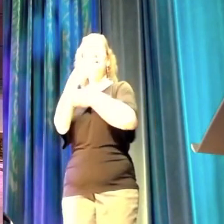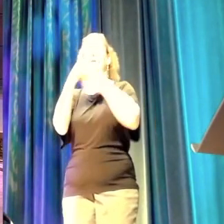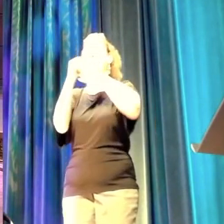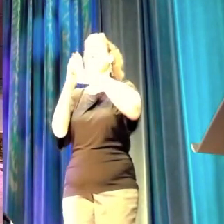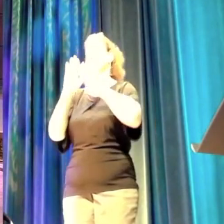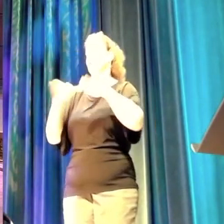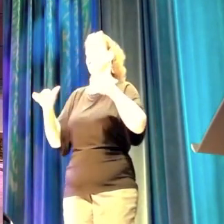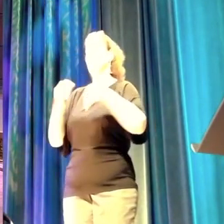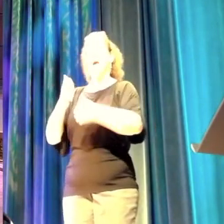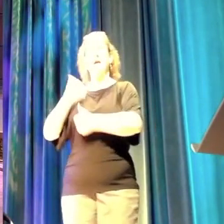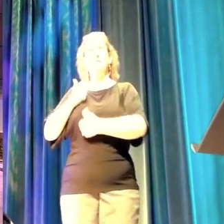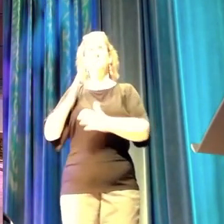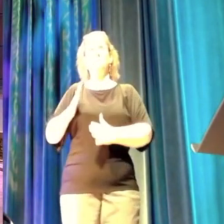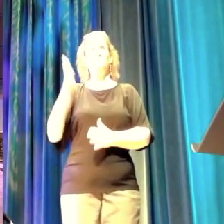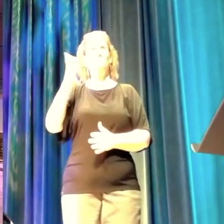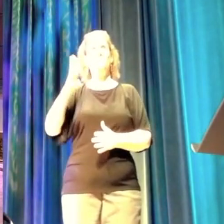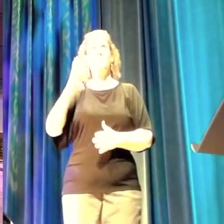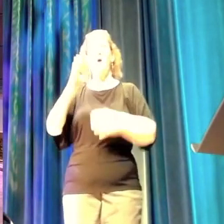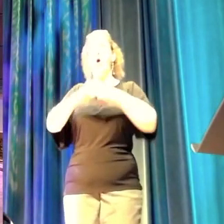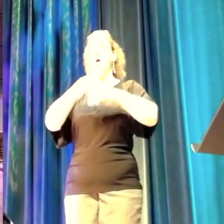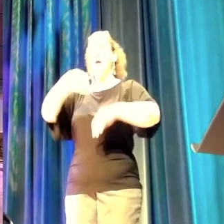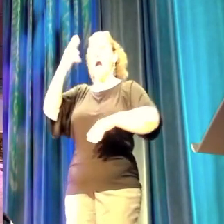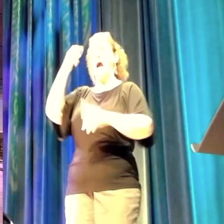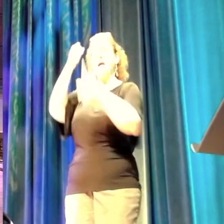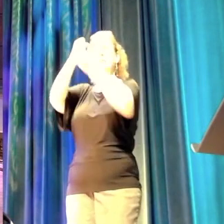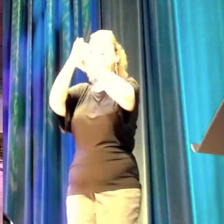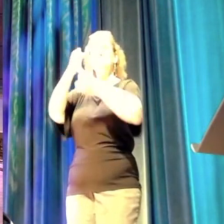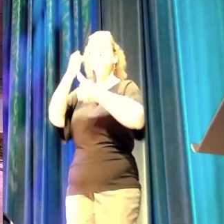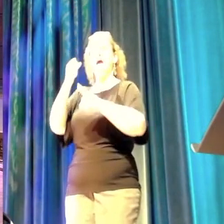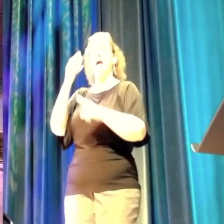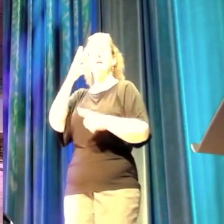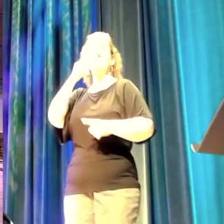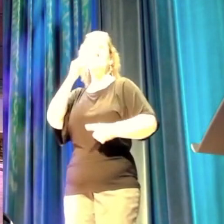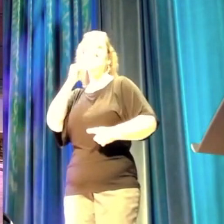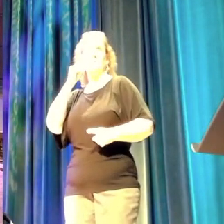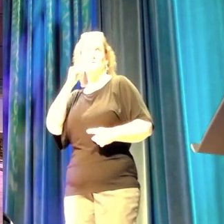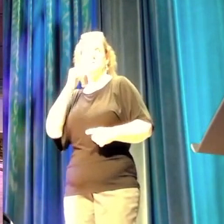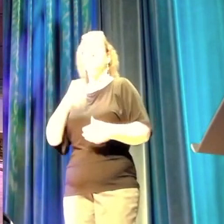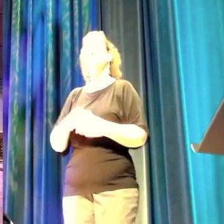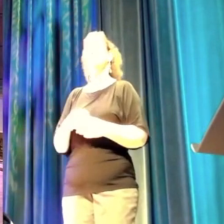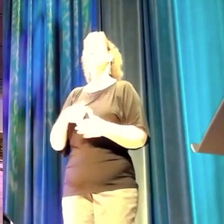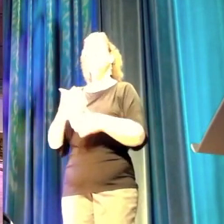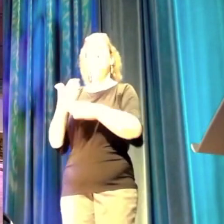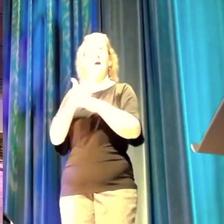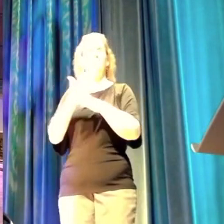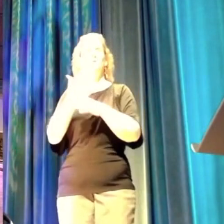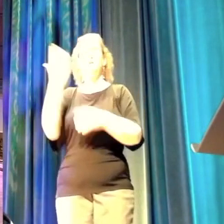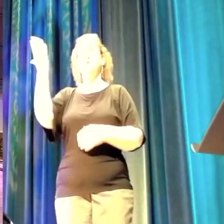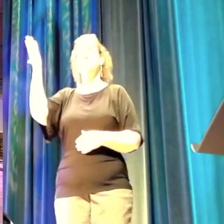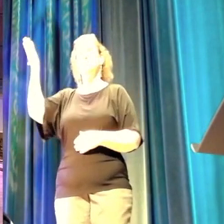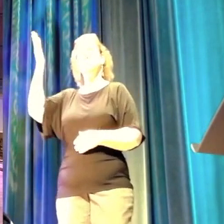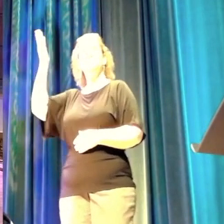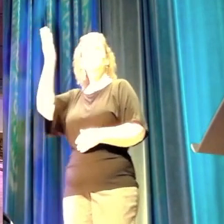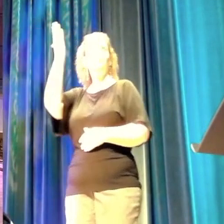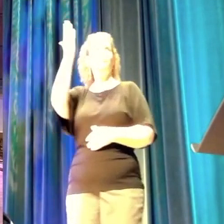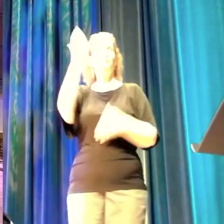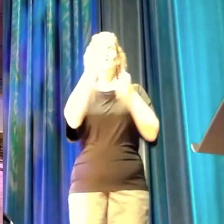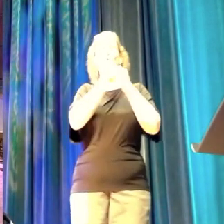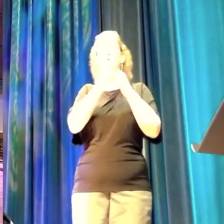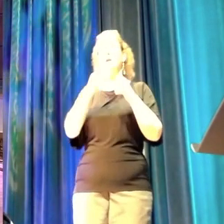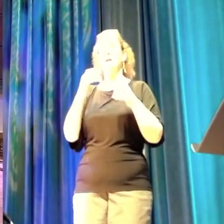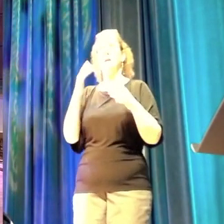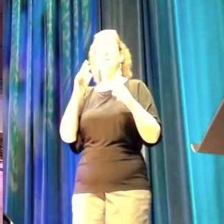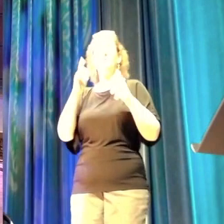and veterans on high-impact adventure experiences. I have shared speaking platforms with